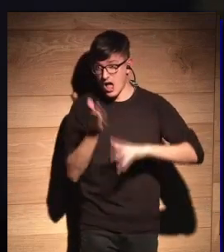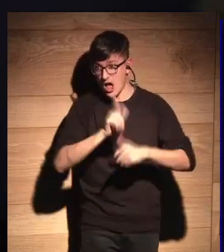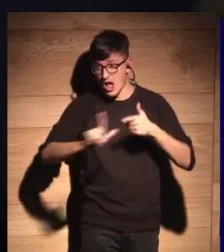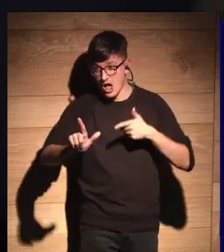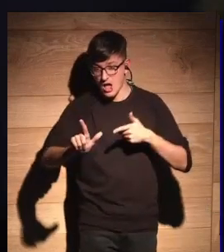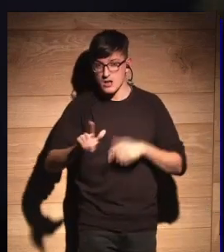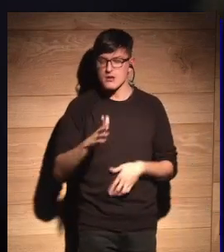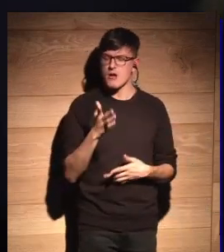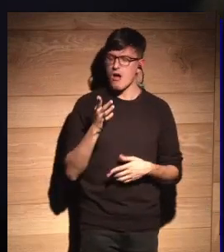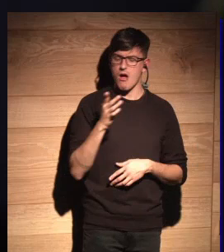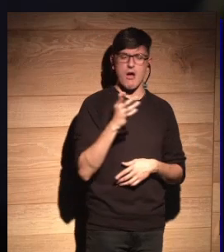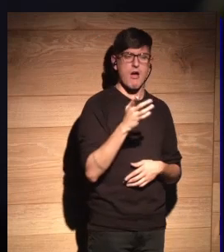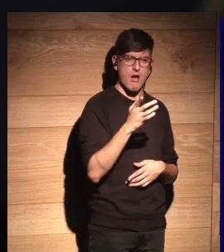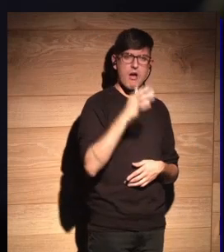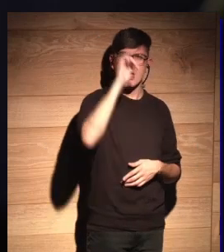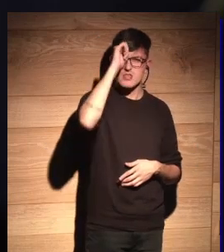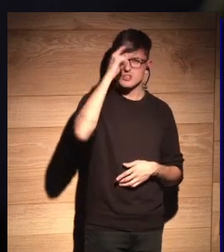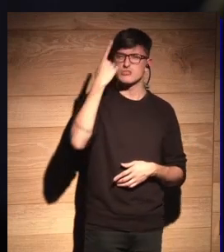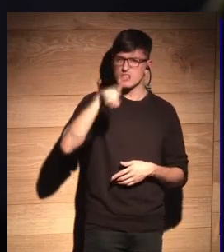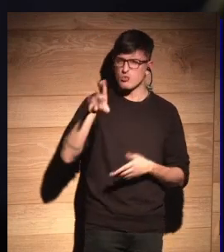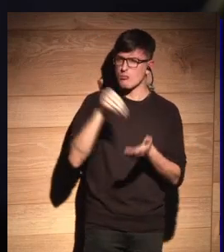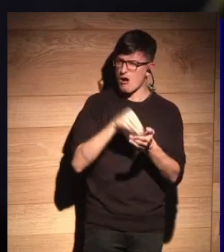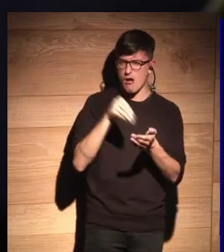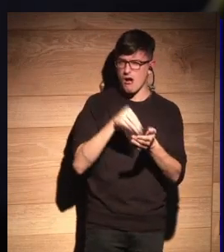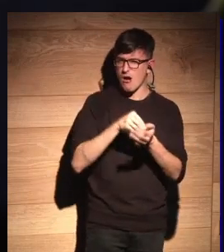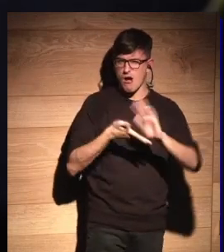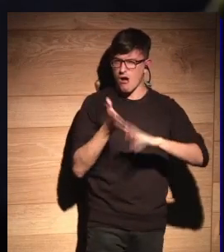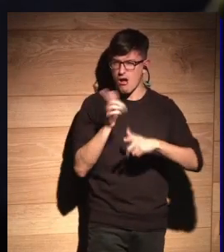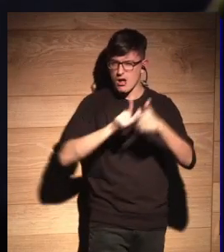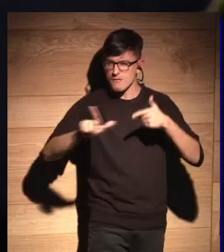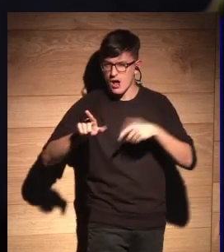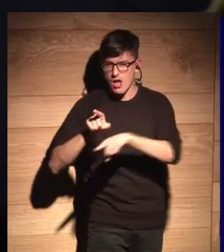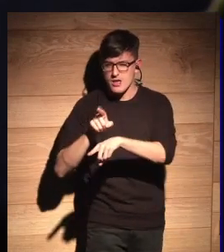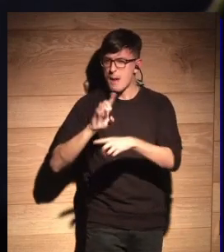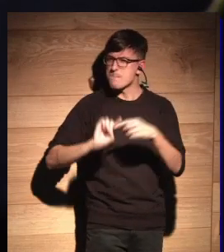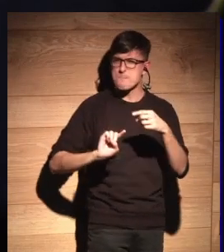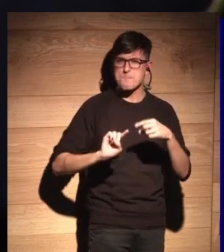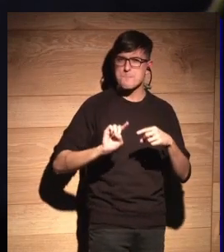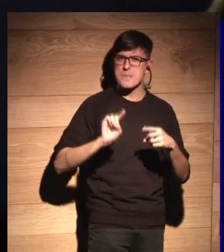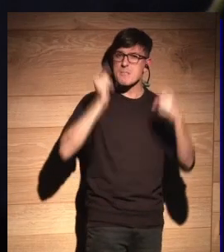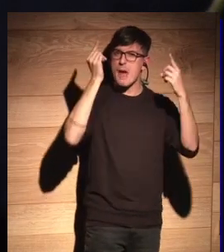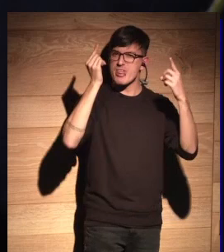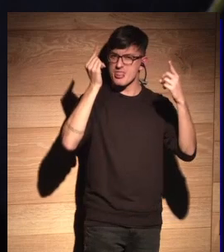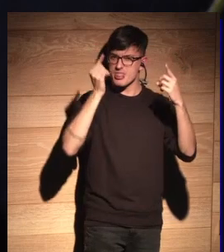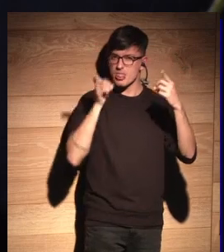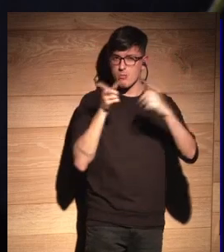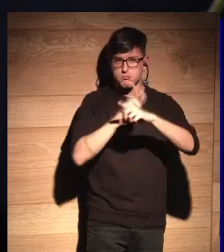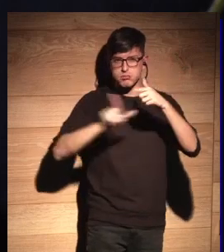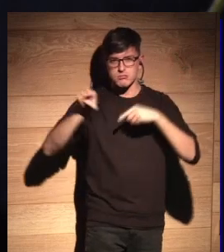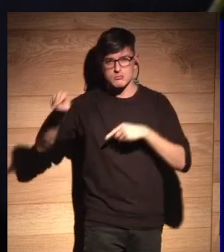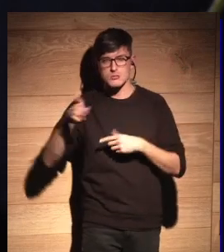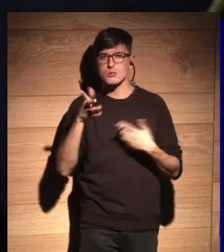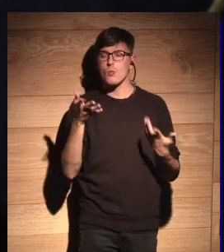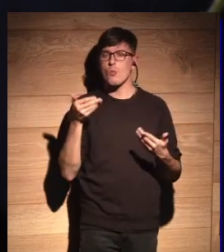often you traveled to India, when it was the first time? Because, normally you only traveled with a little bag, with some